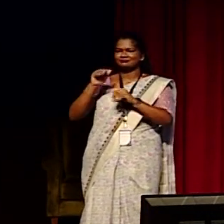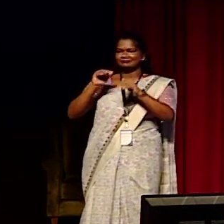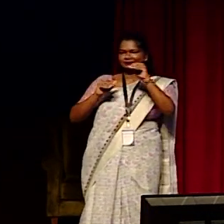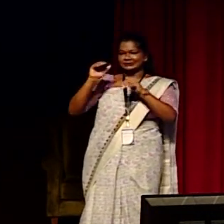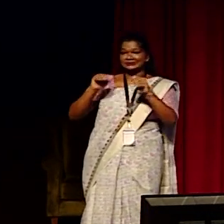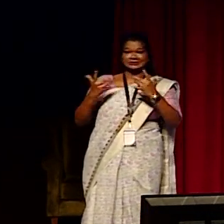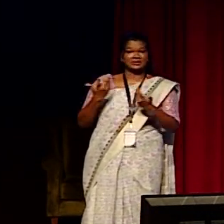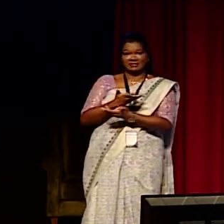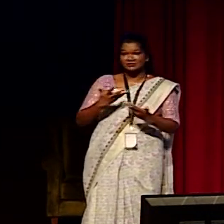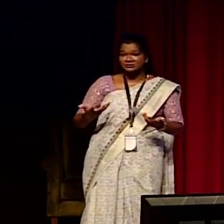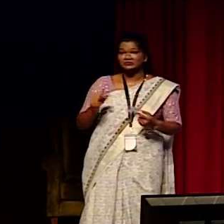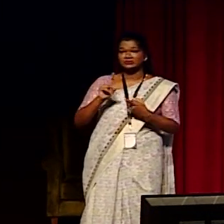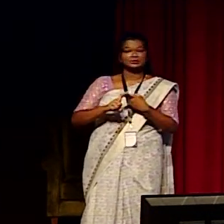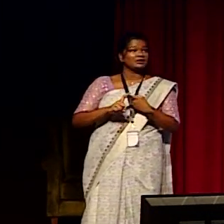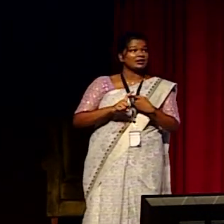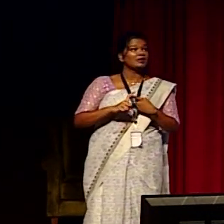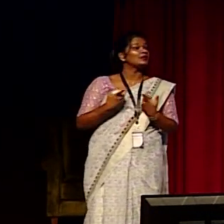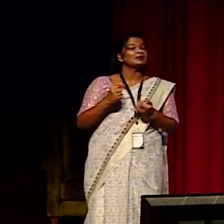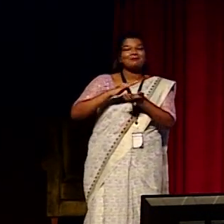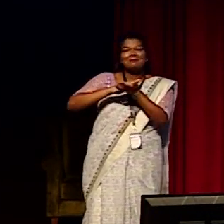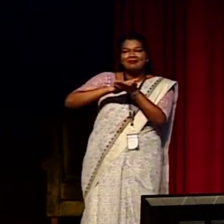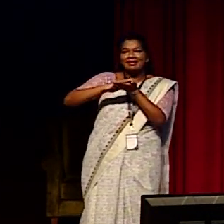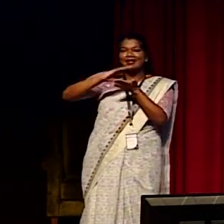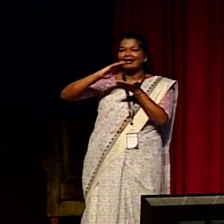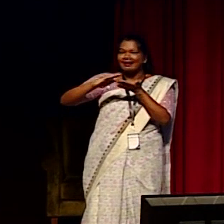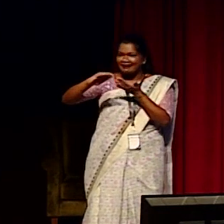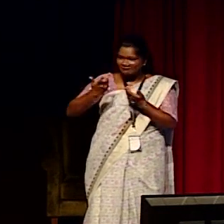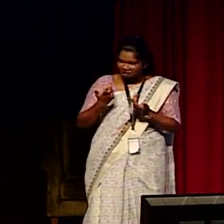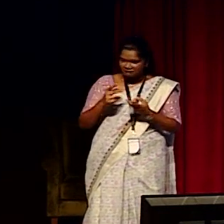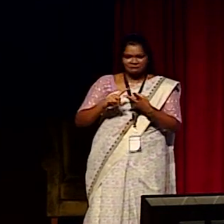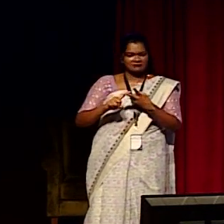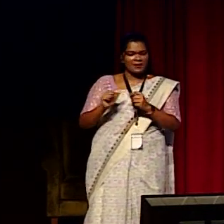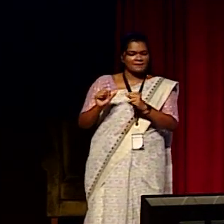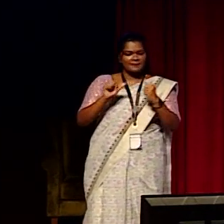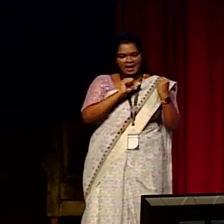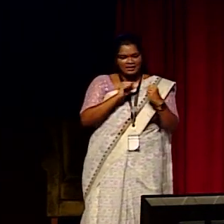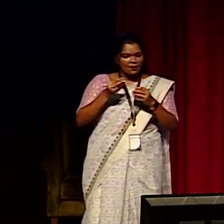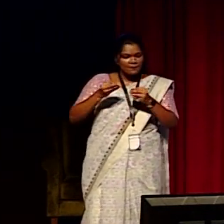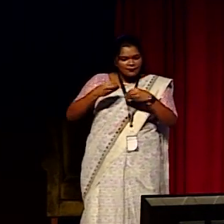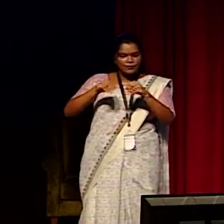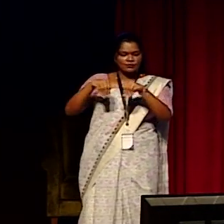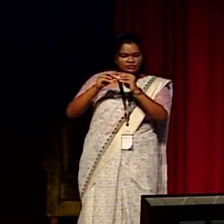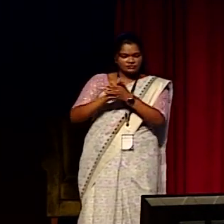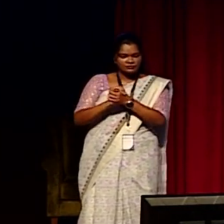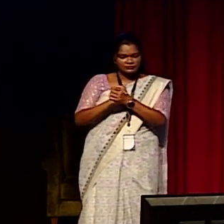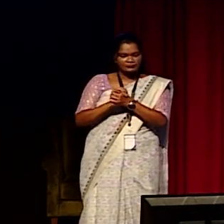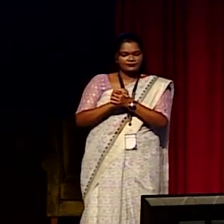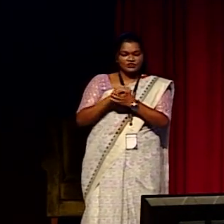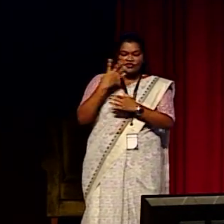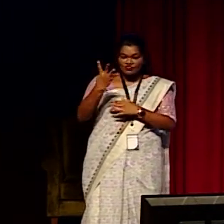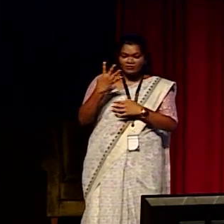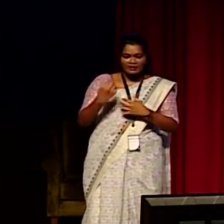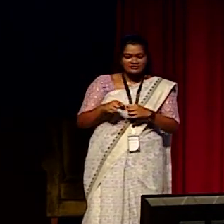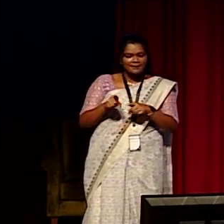the materials, the layered composition of the hind foot and forefoot blocks, and